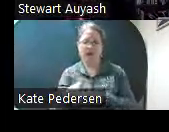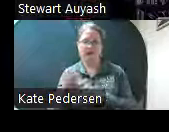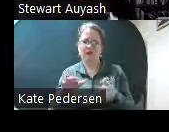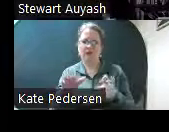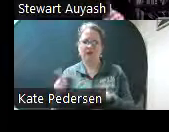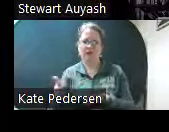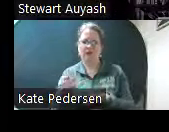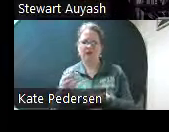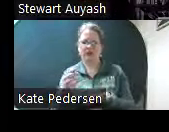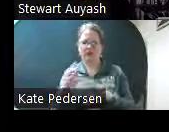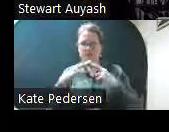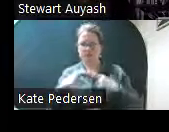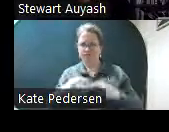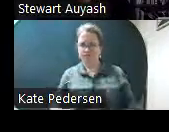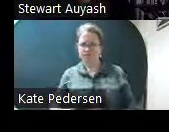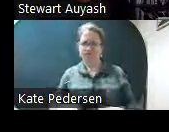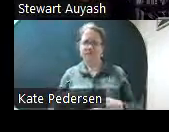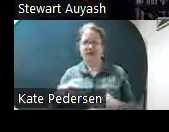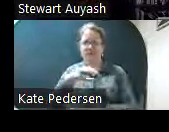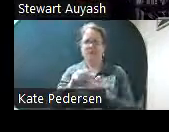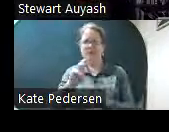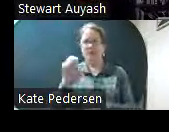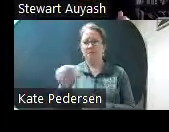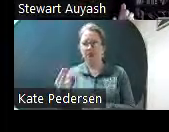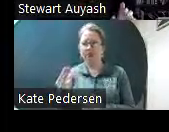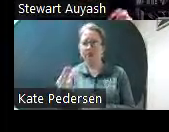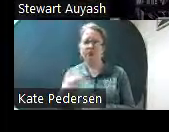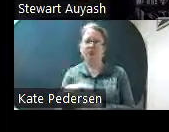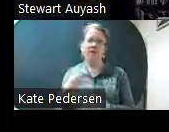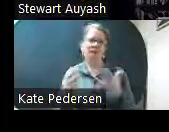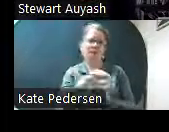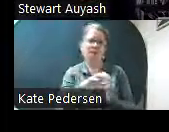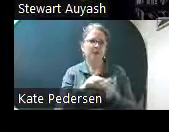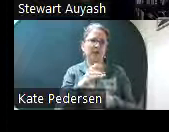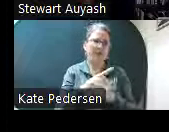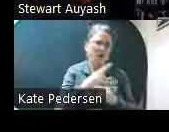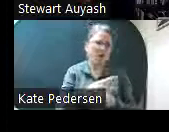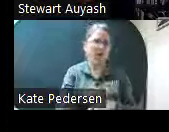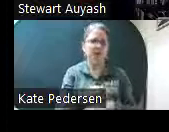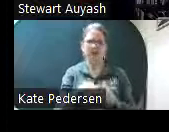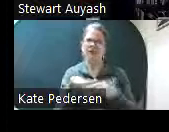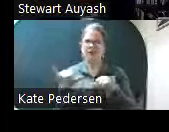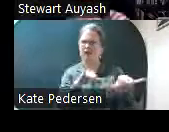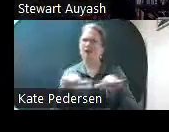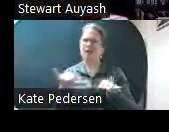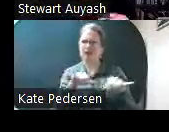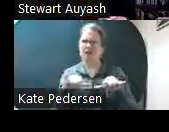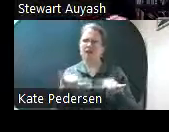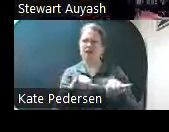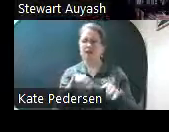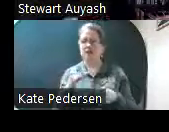It's often mixed with meth, might be mixed with alcohol. That's a common ingredient.